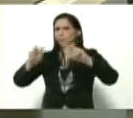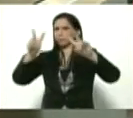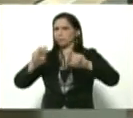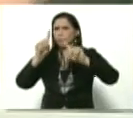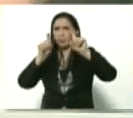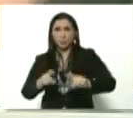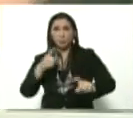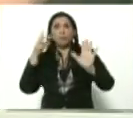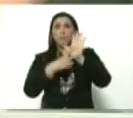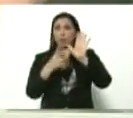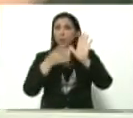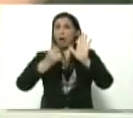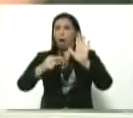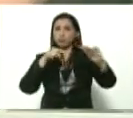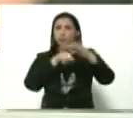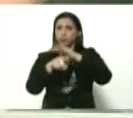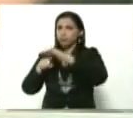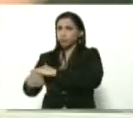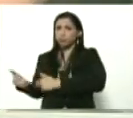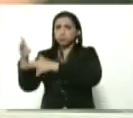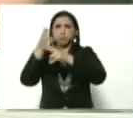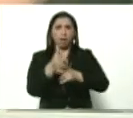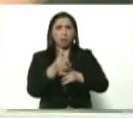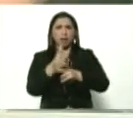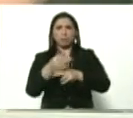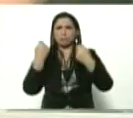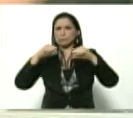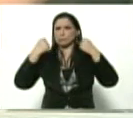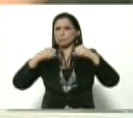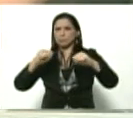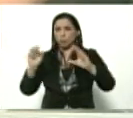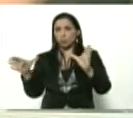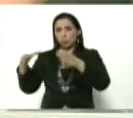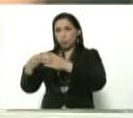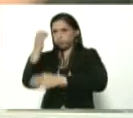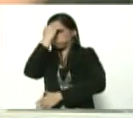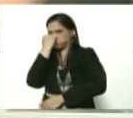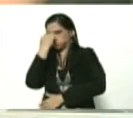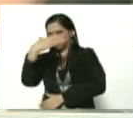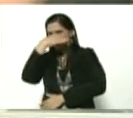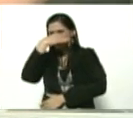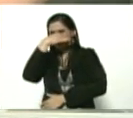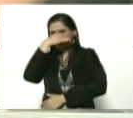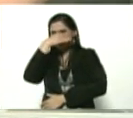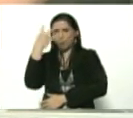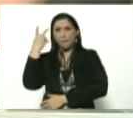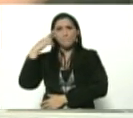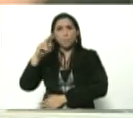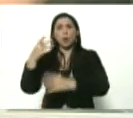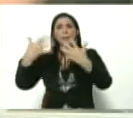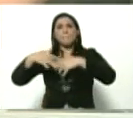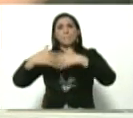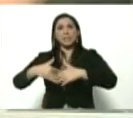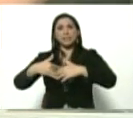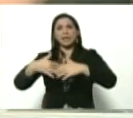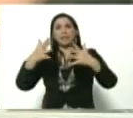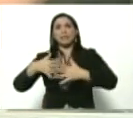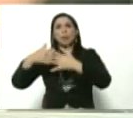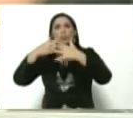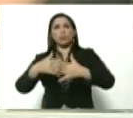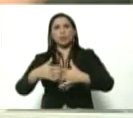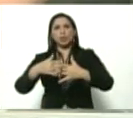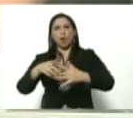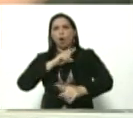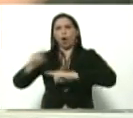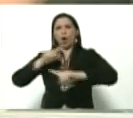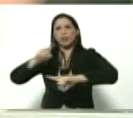Está la verdad, una incursión armada, preparada por grupos mercenarios, por la empresa Silvercorp de los Estados Unidos, por